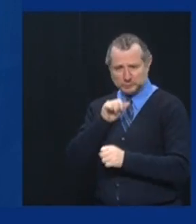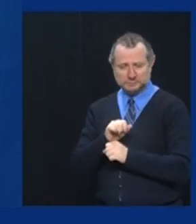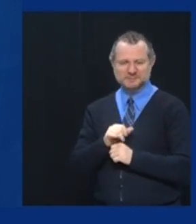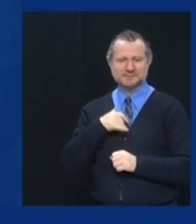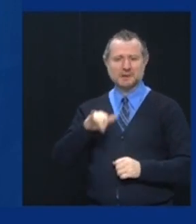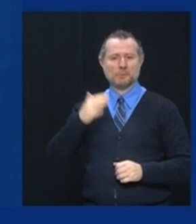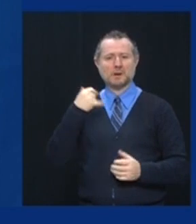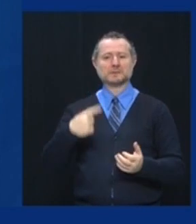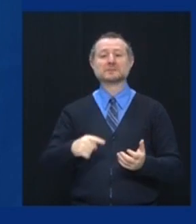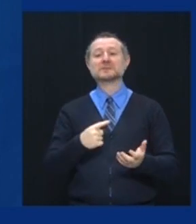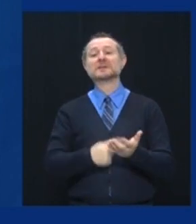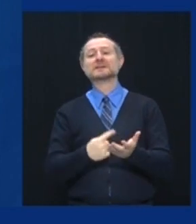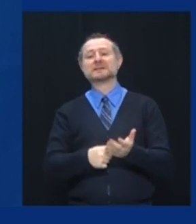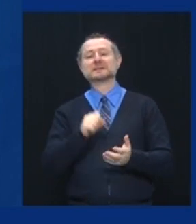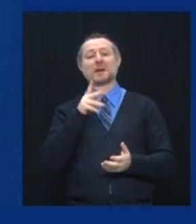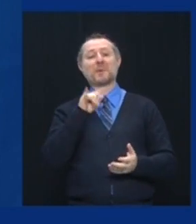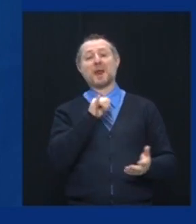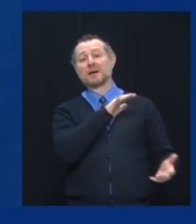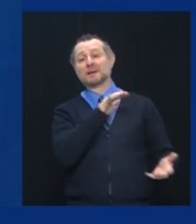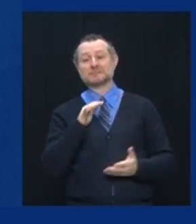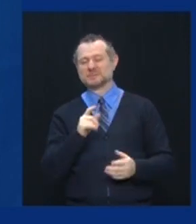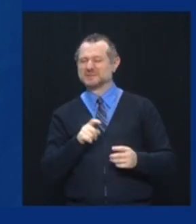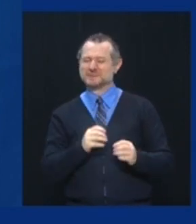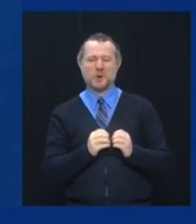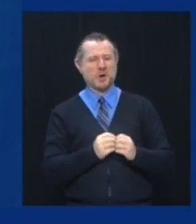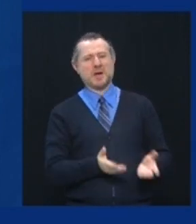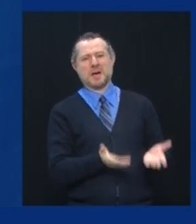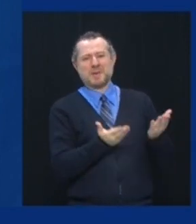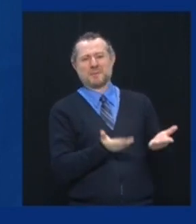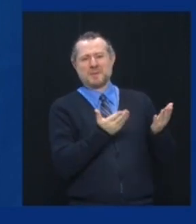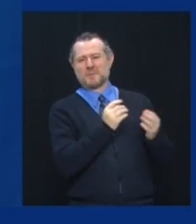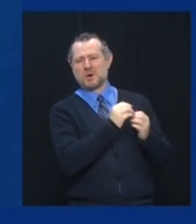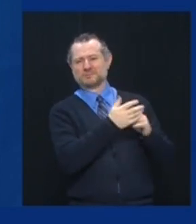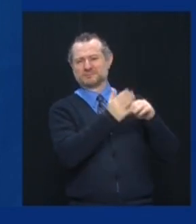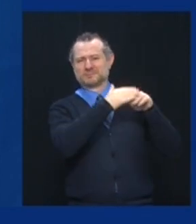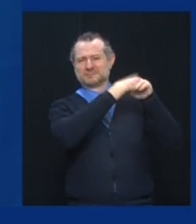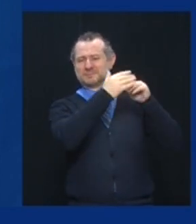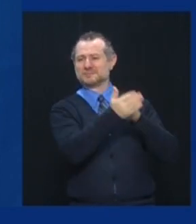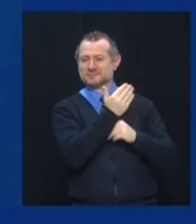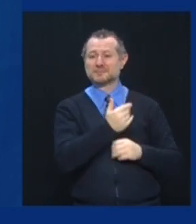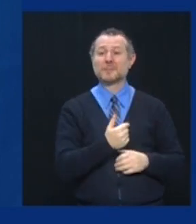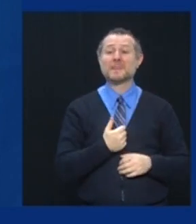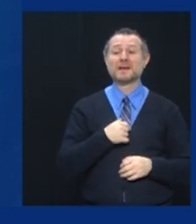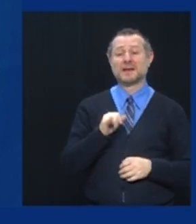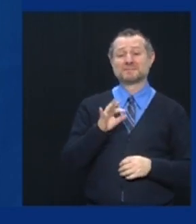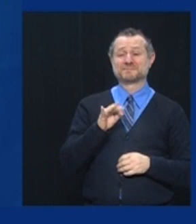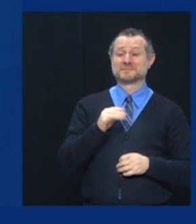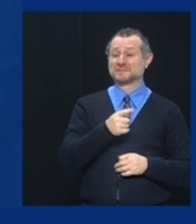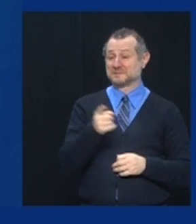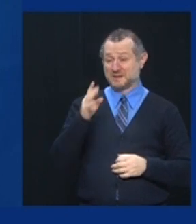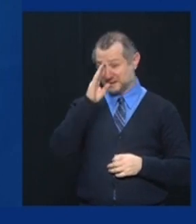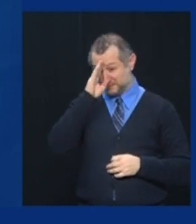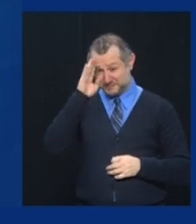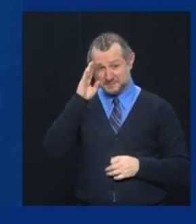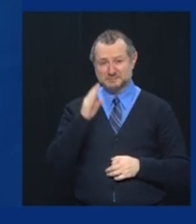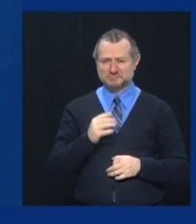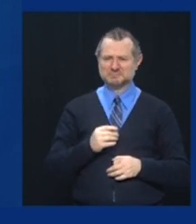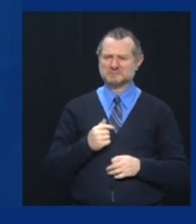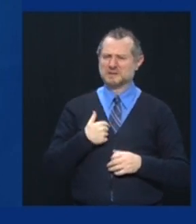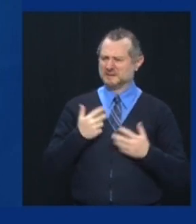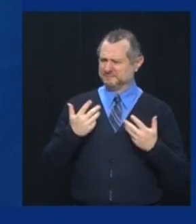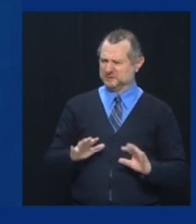as a dissemination issue. If a hospital has done all their healthcare workers